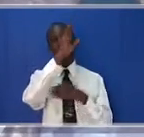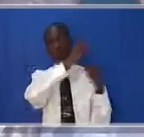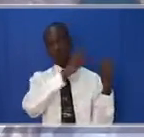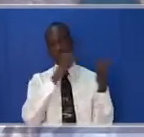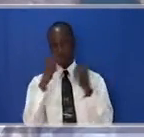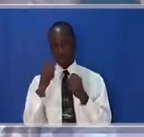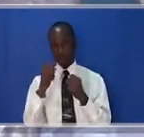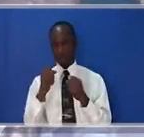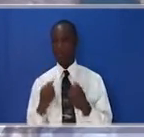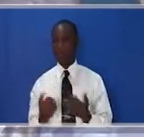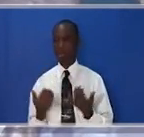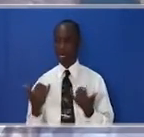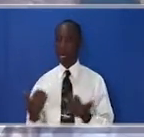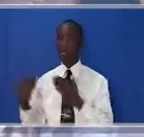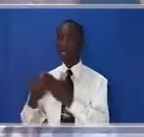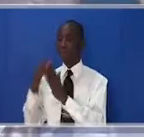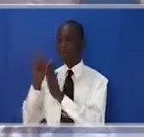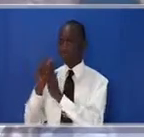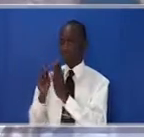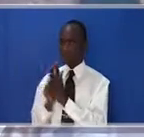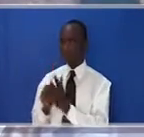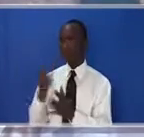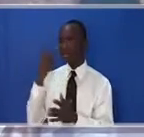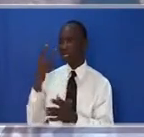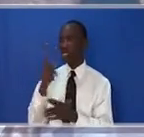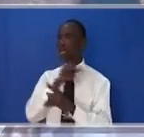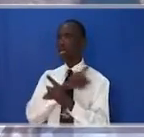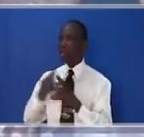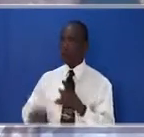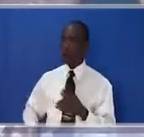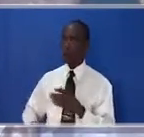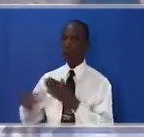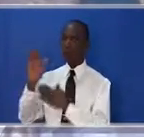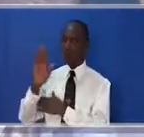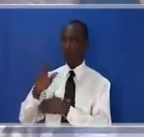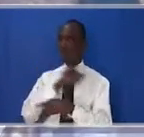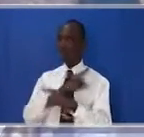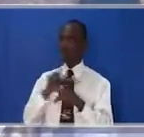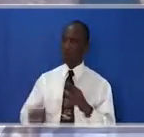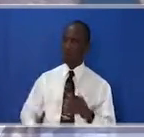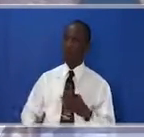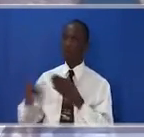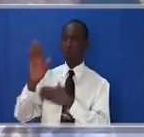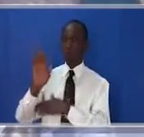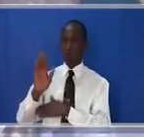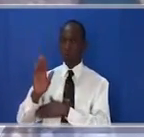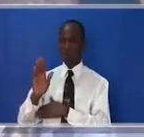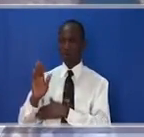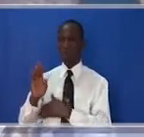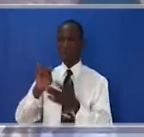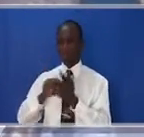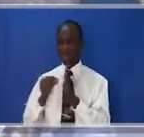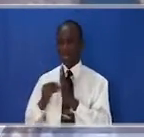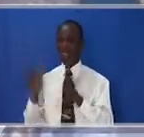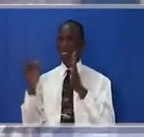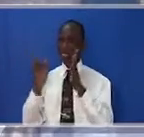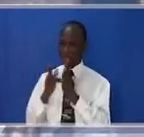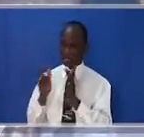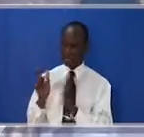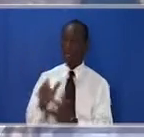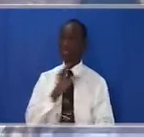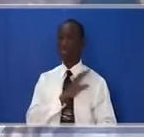etisa ene hwan so na oye ne sa text a ye ma a kire yen se